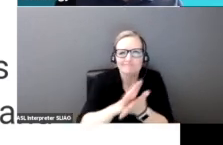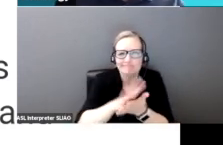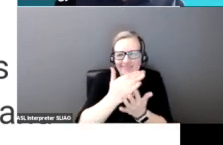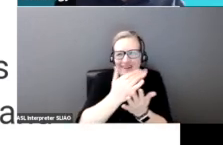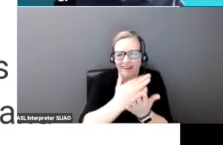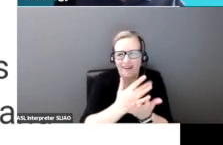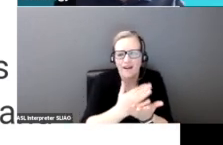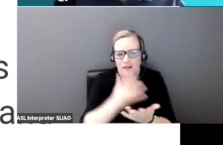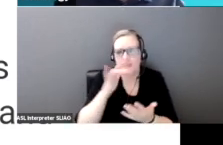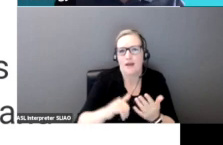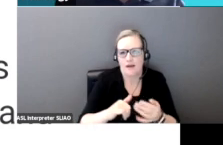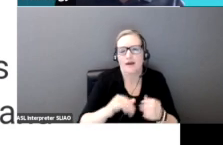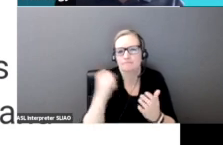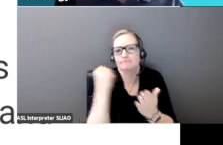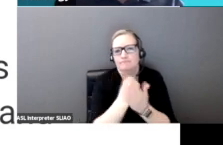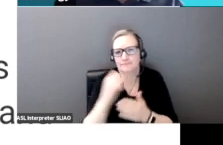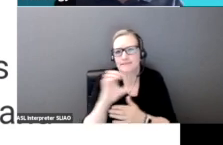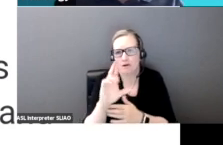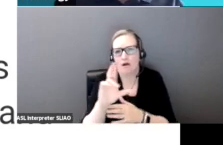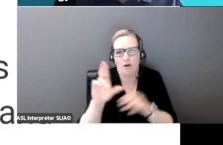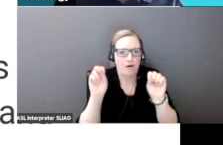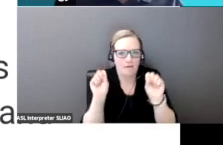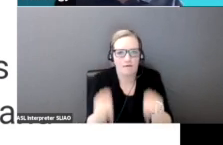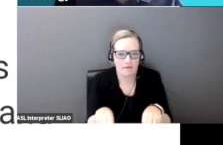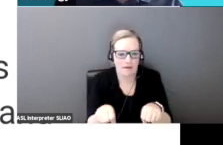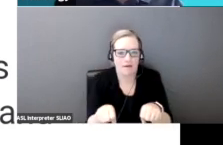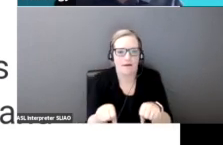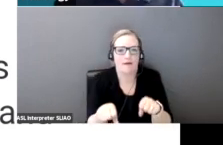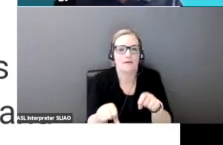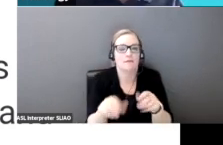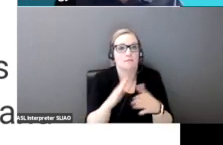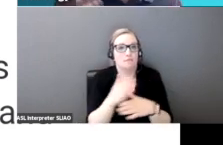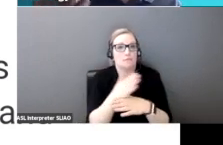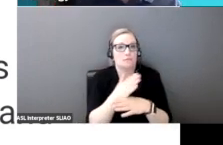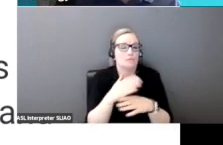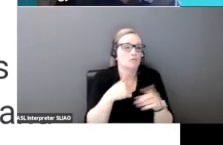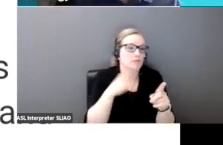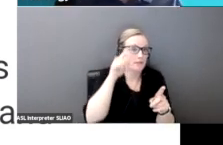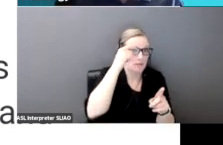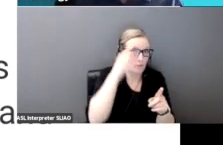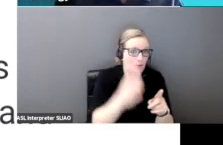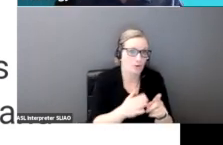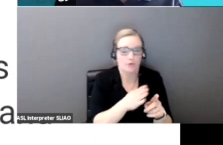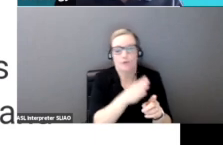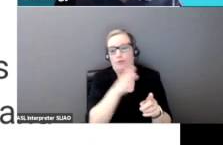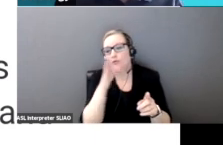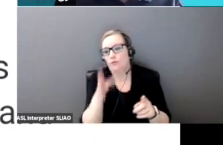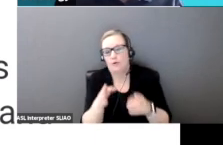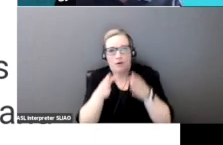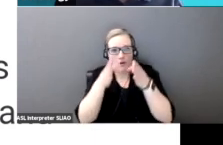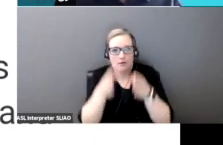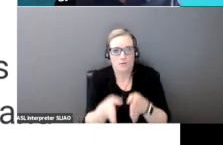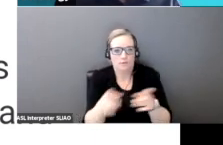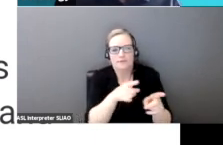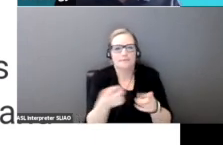copyright vests at the time of creation with either the creator or the employer, and that is a question of